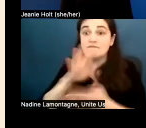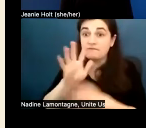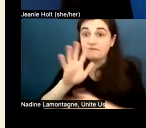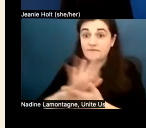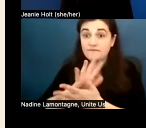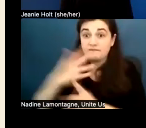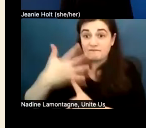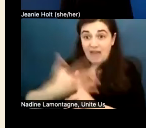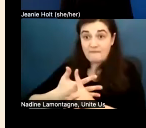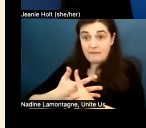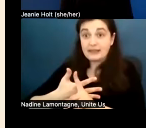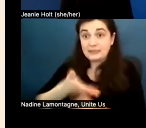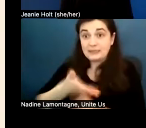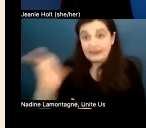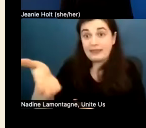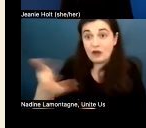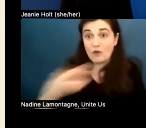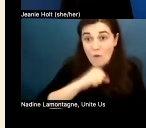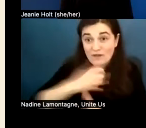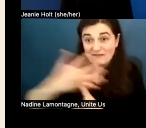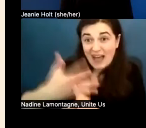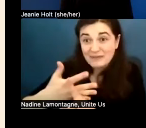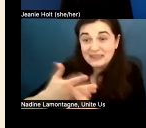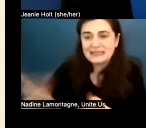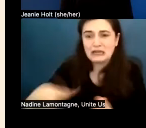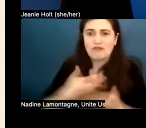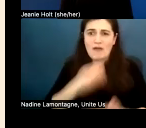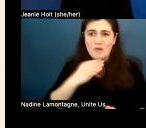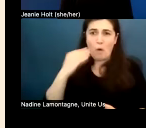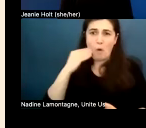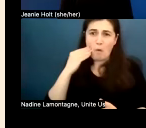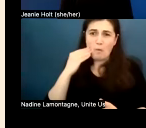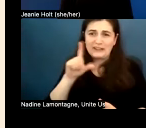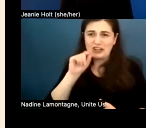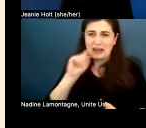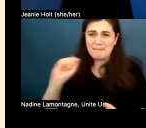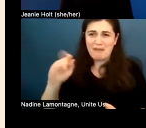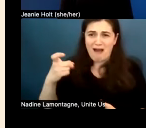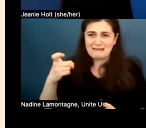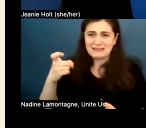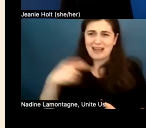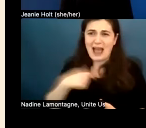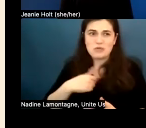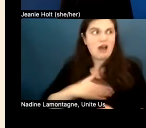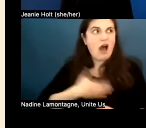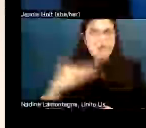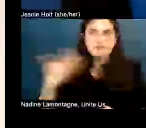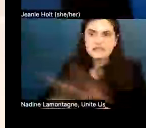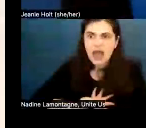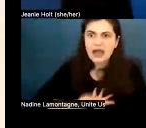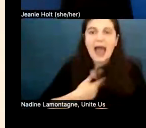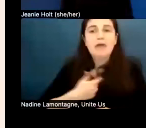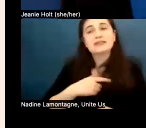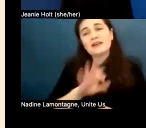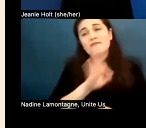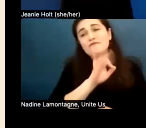with chickenpox. So as you can imagine, I was really mad about that. I was freelancing at the time and was